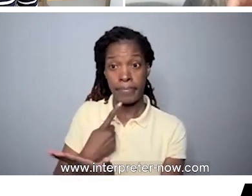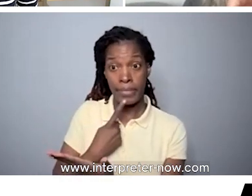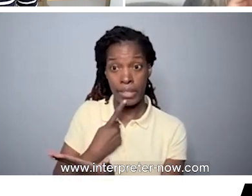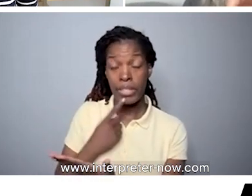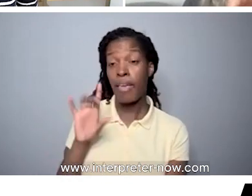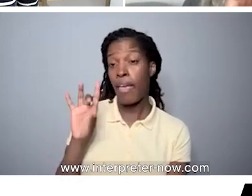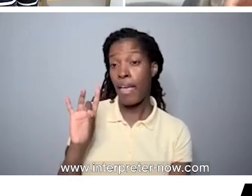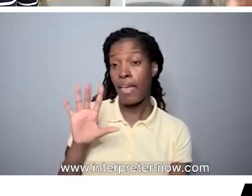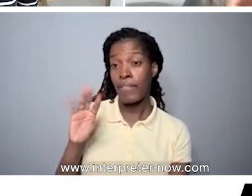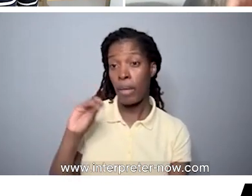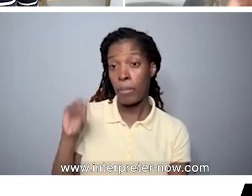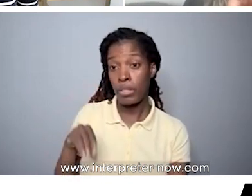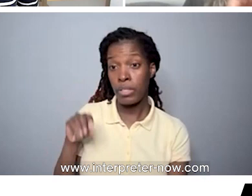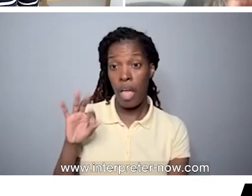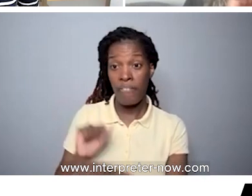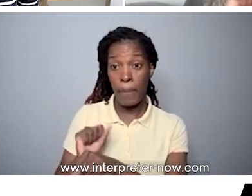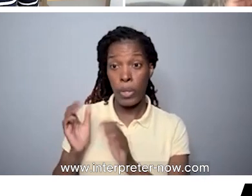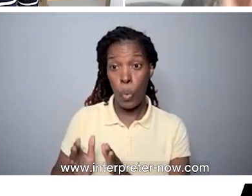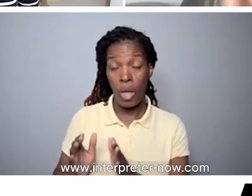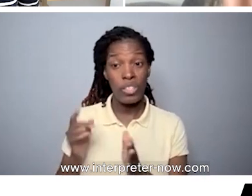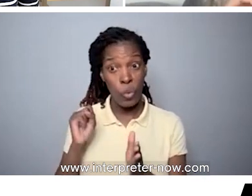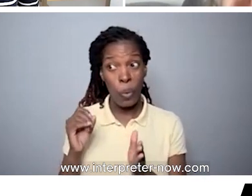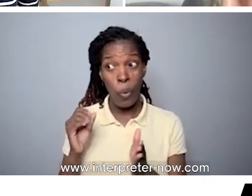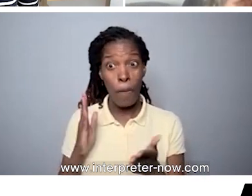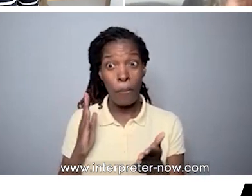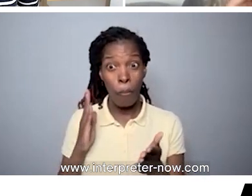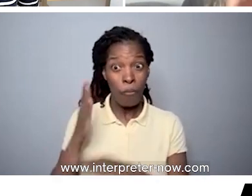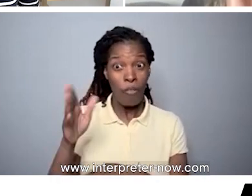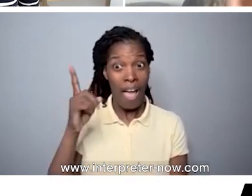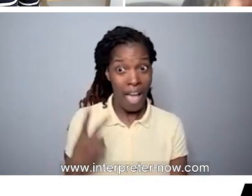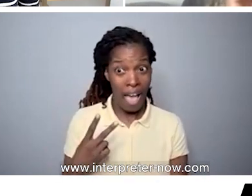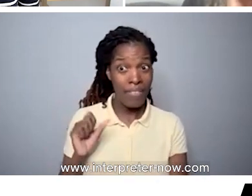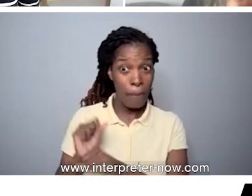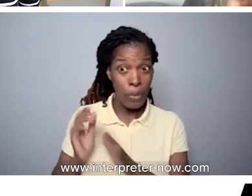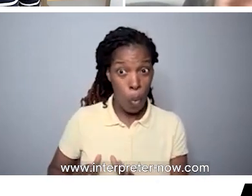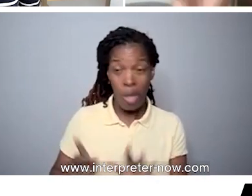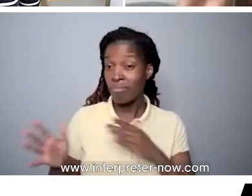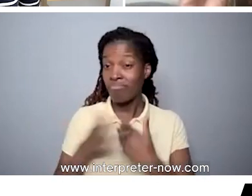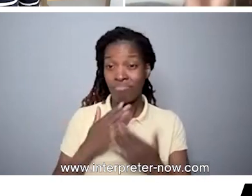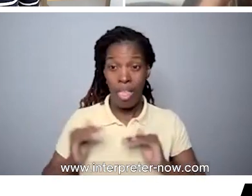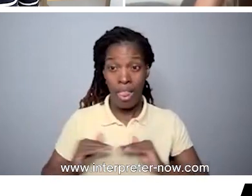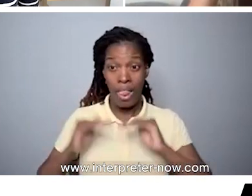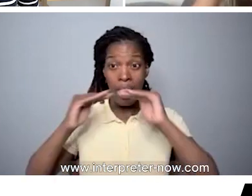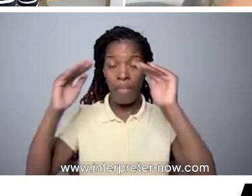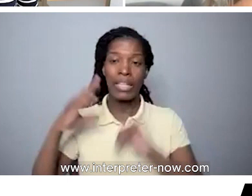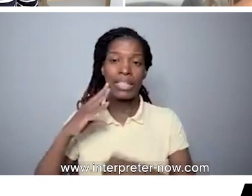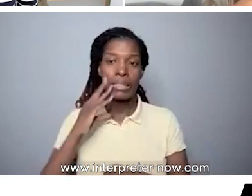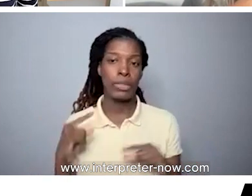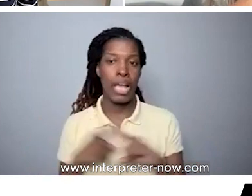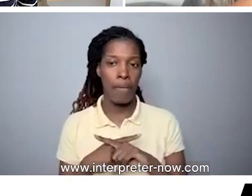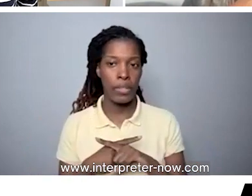85% of employees, so an overwhelming majority of employees at all levels experience conflict to some degree. And